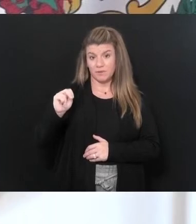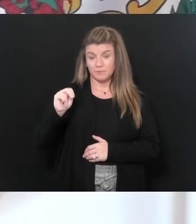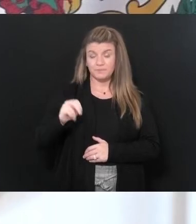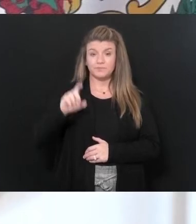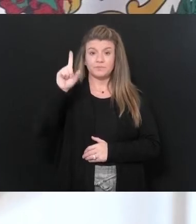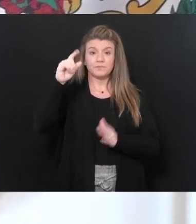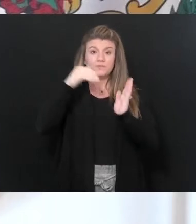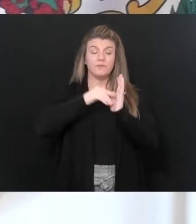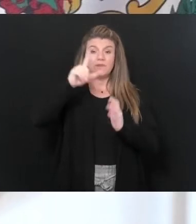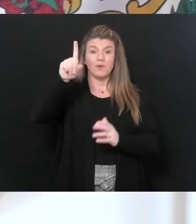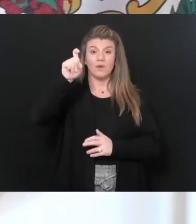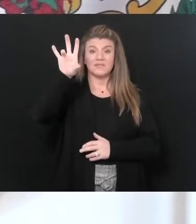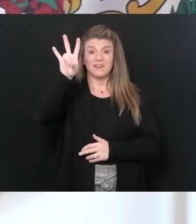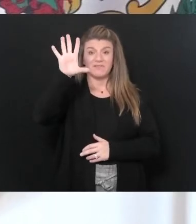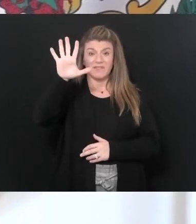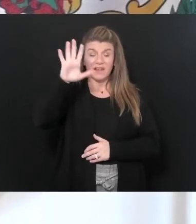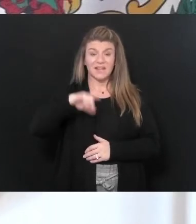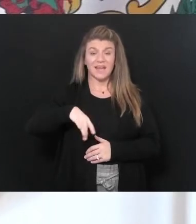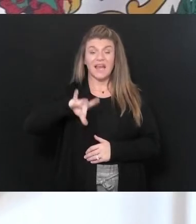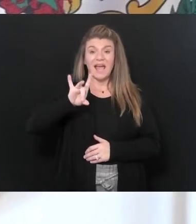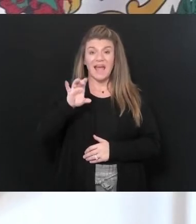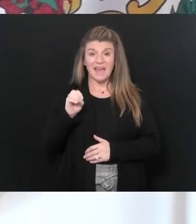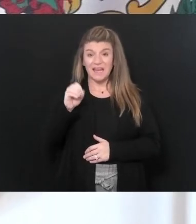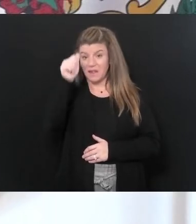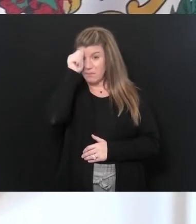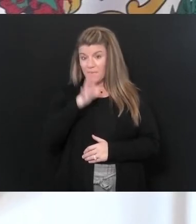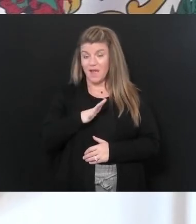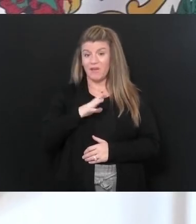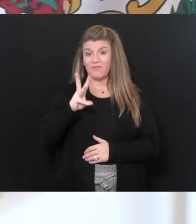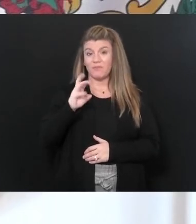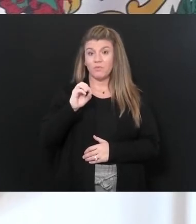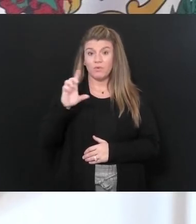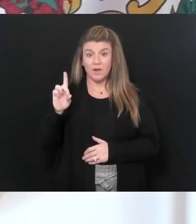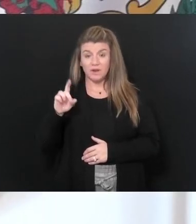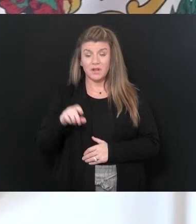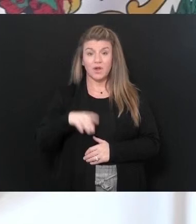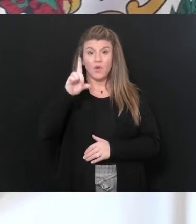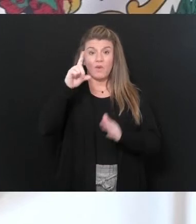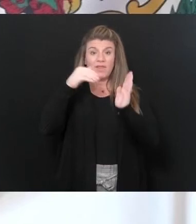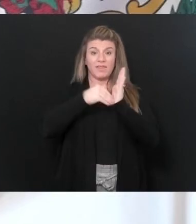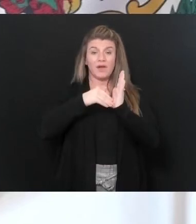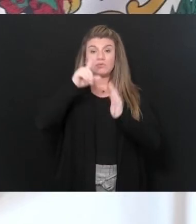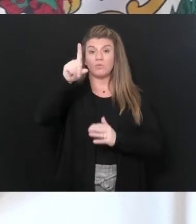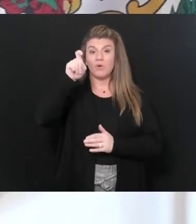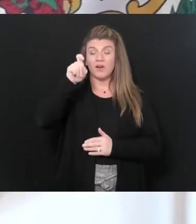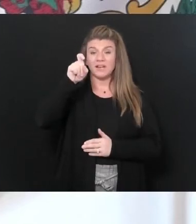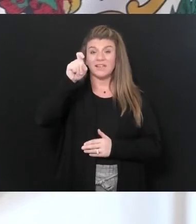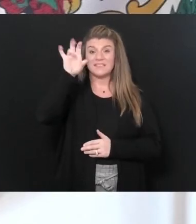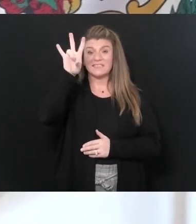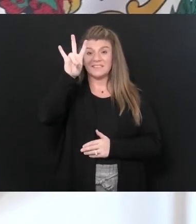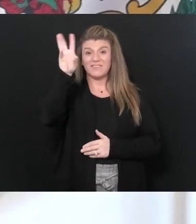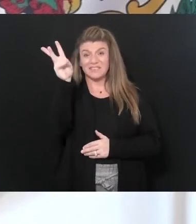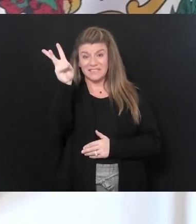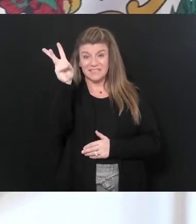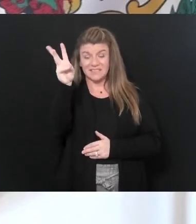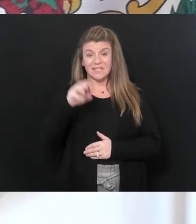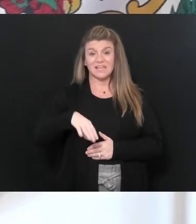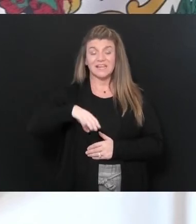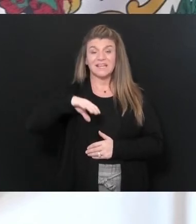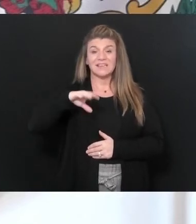Our 1,175th death, an 80-year-old male from Wood County. Our 1,176th death,